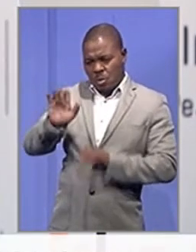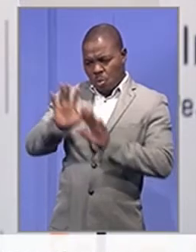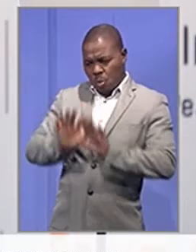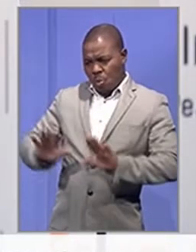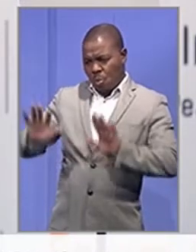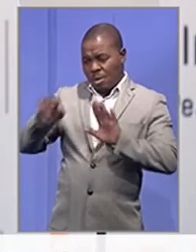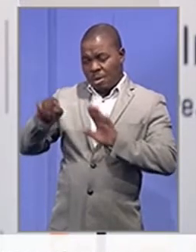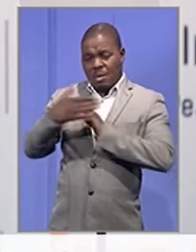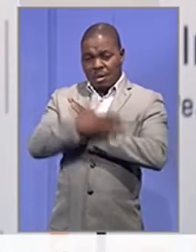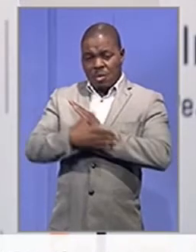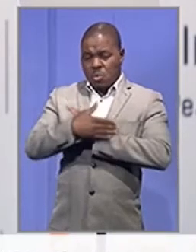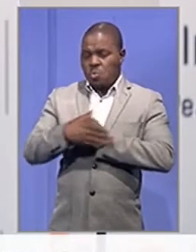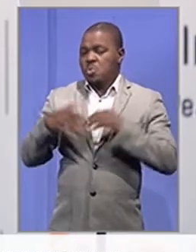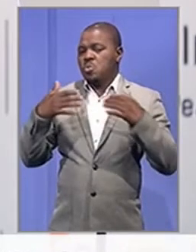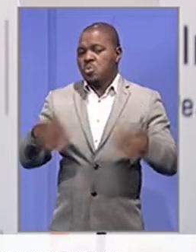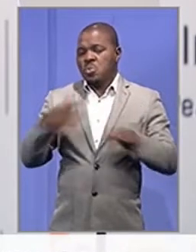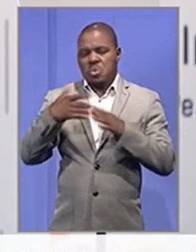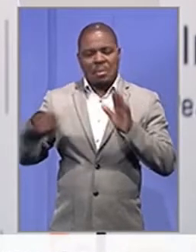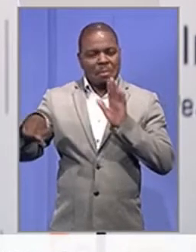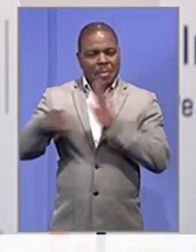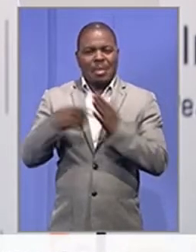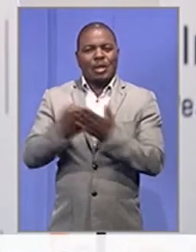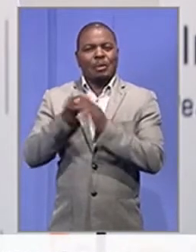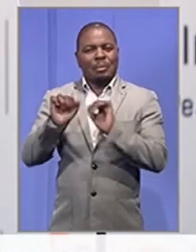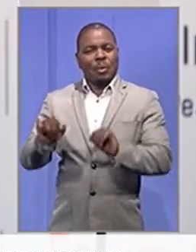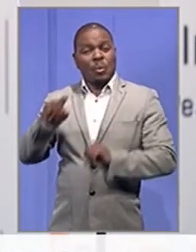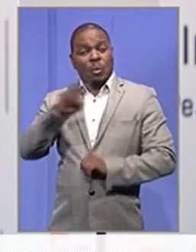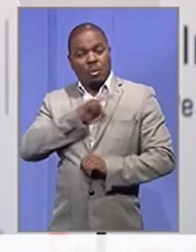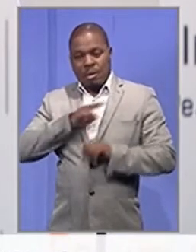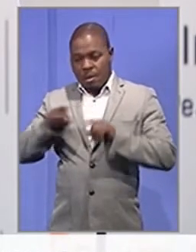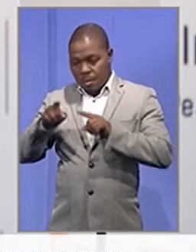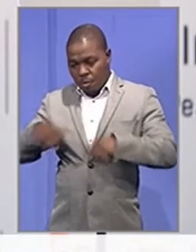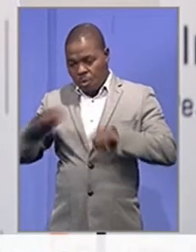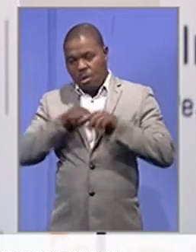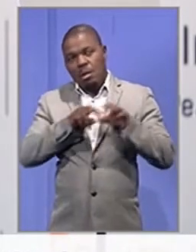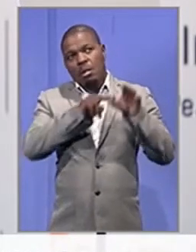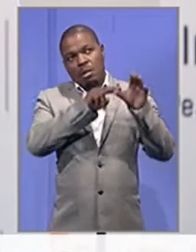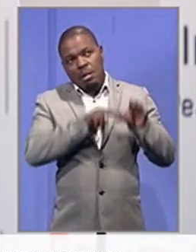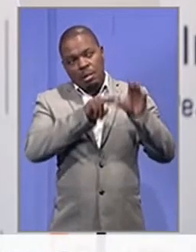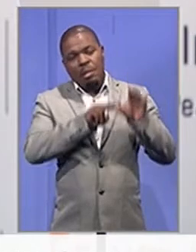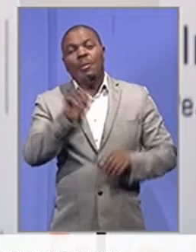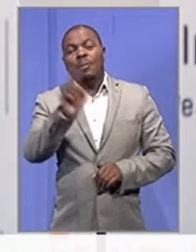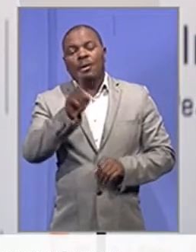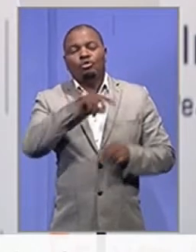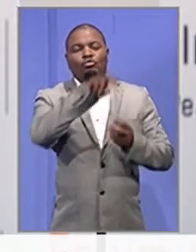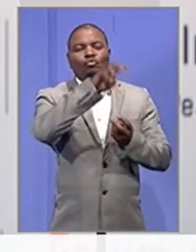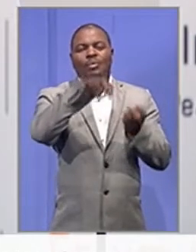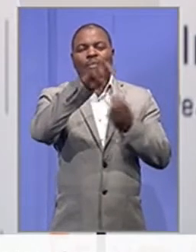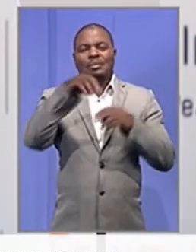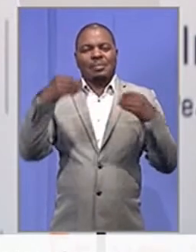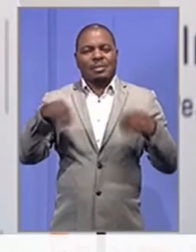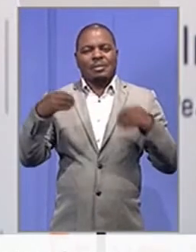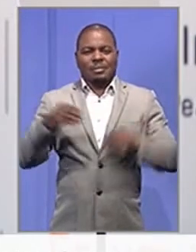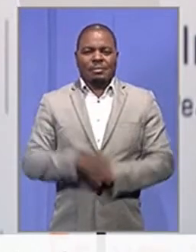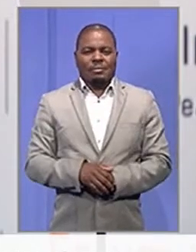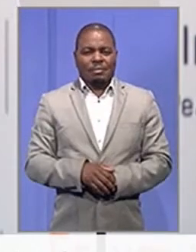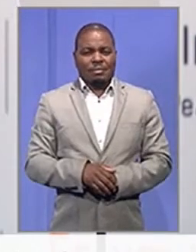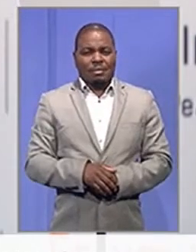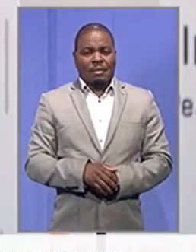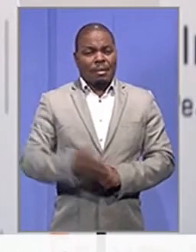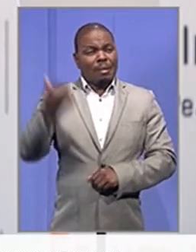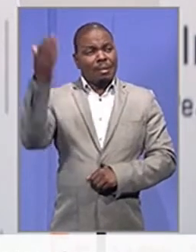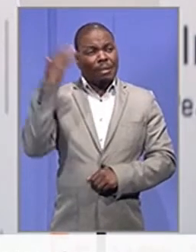are so much dependent on tourism. And they go against precisely what